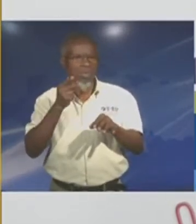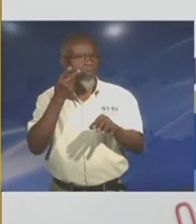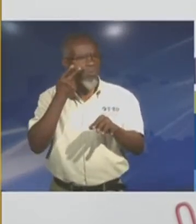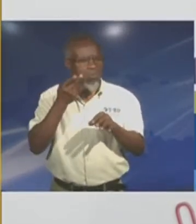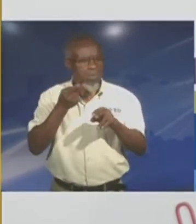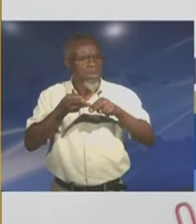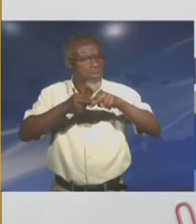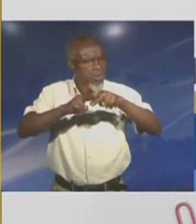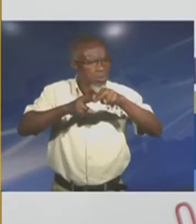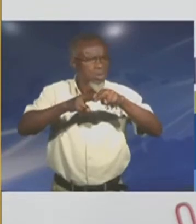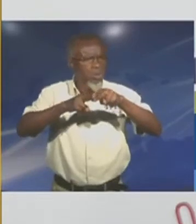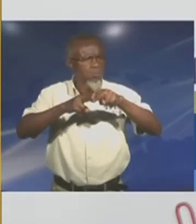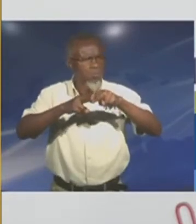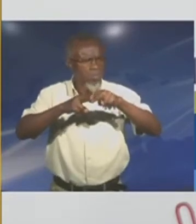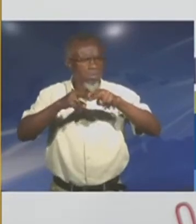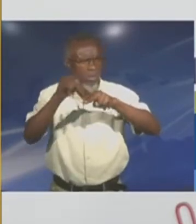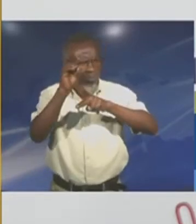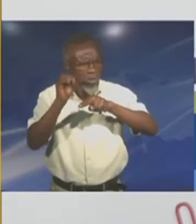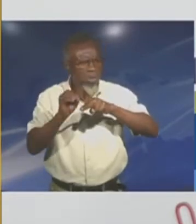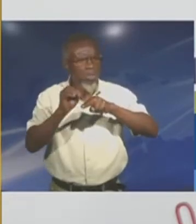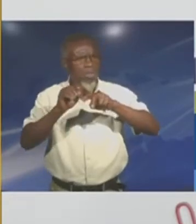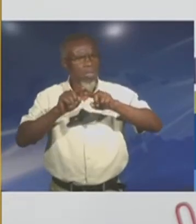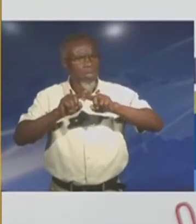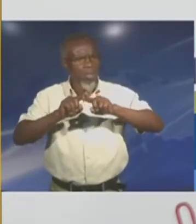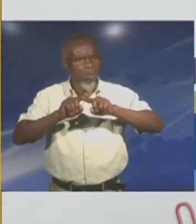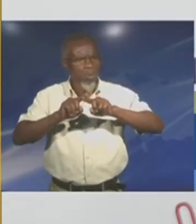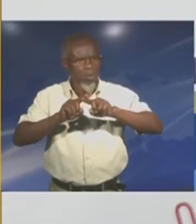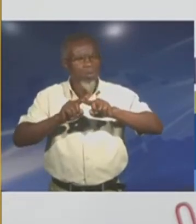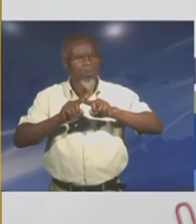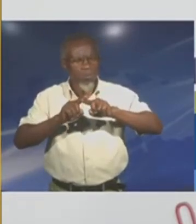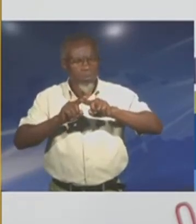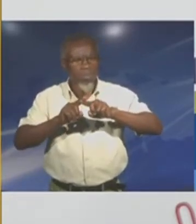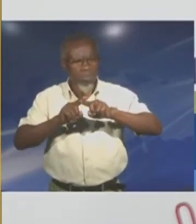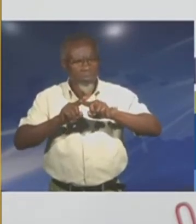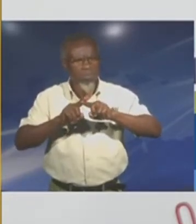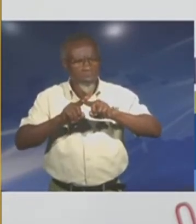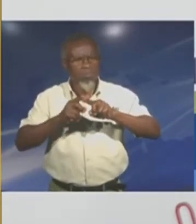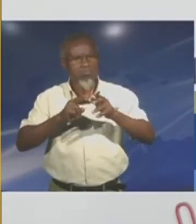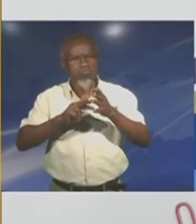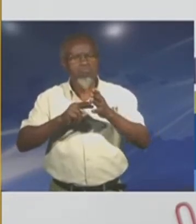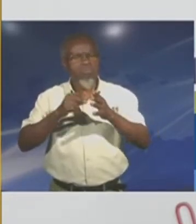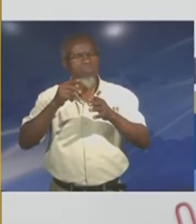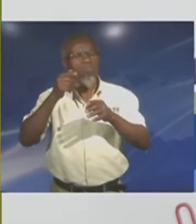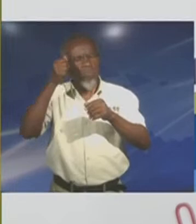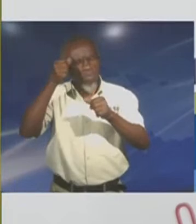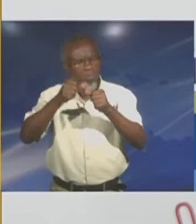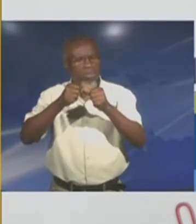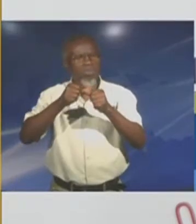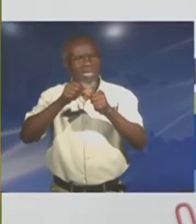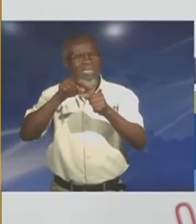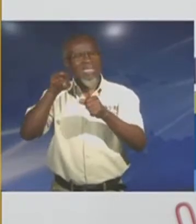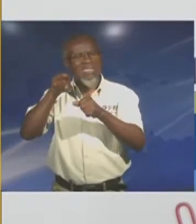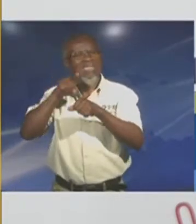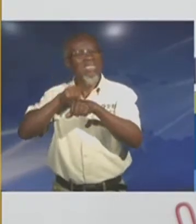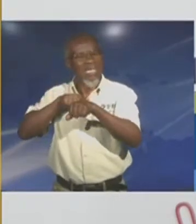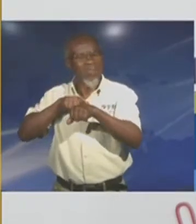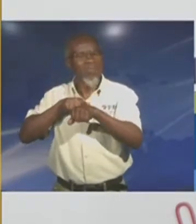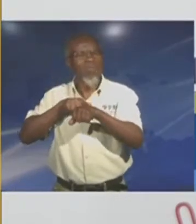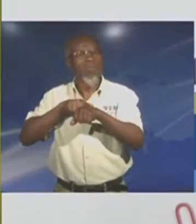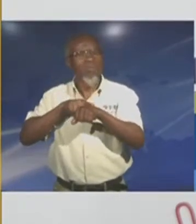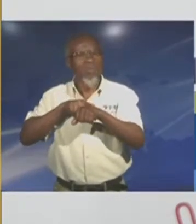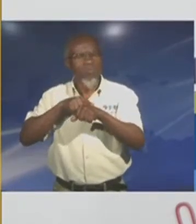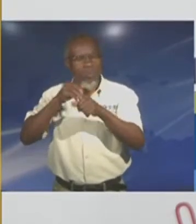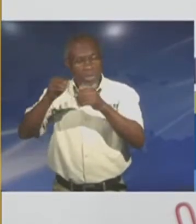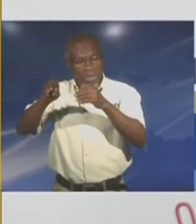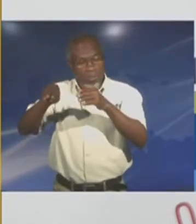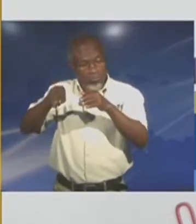it was a modest increase, did correspond with a few things that changed. One was the introduction of that BA5 variant, but